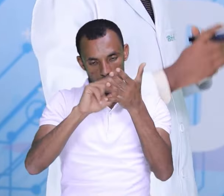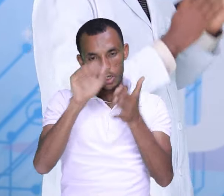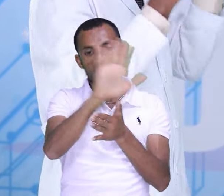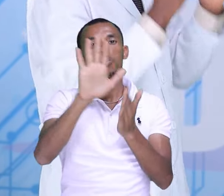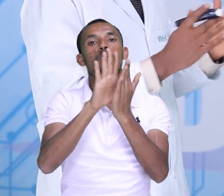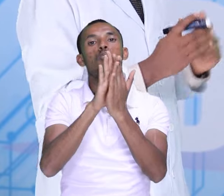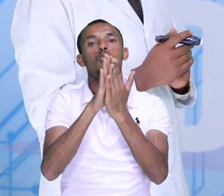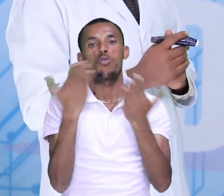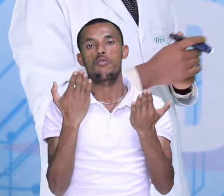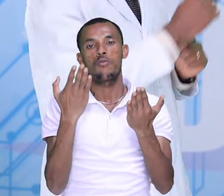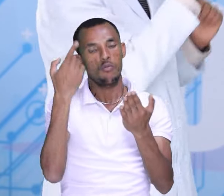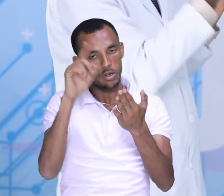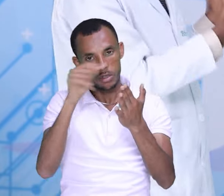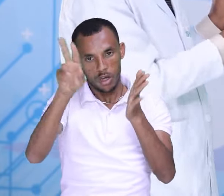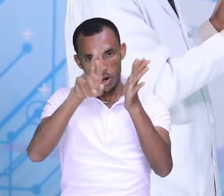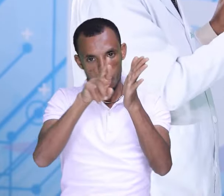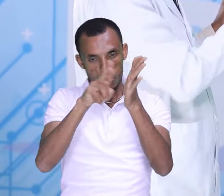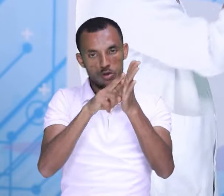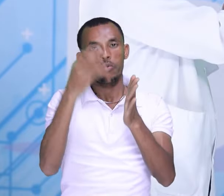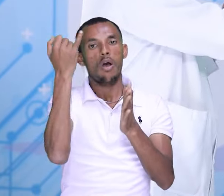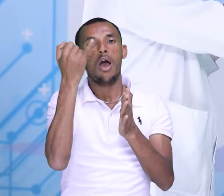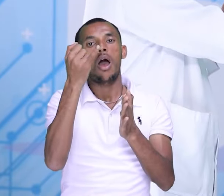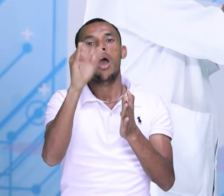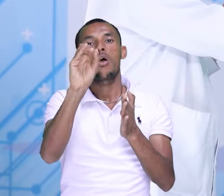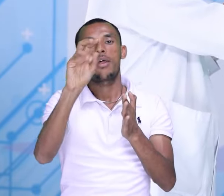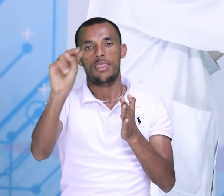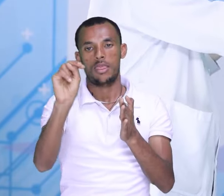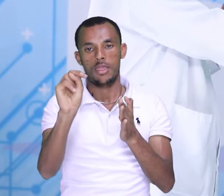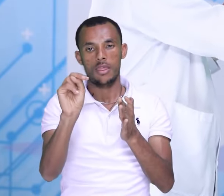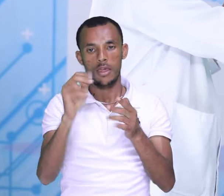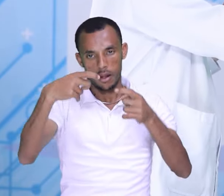textbooks for the rules of ion electron method. Example